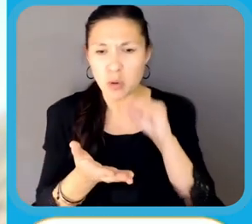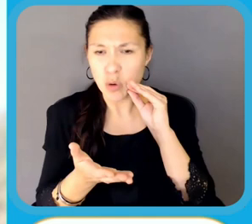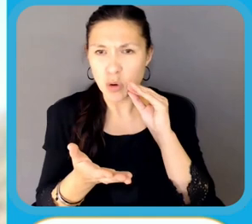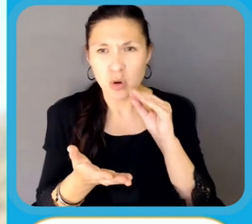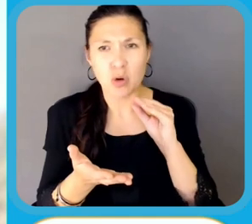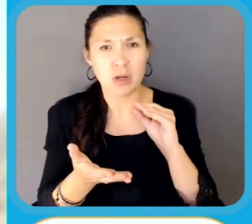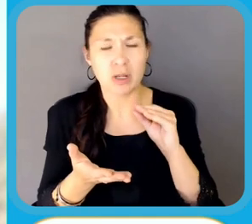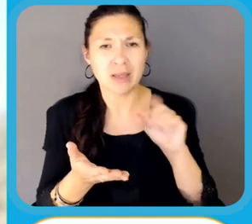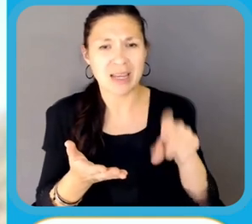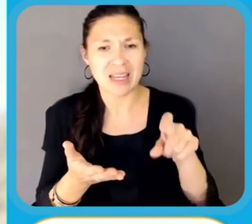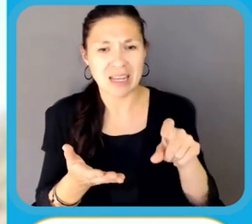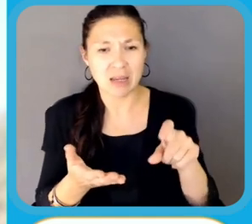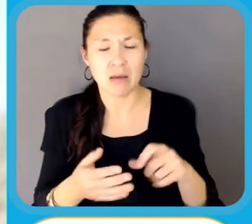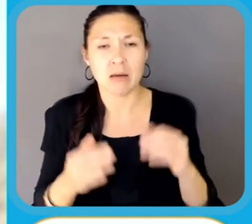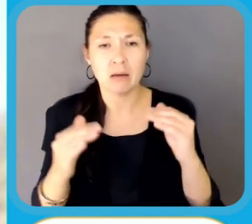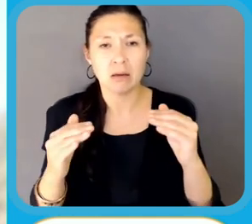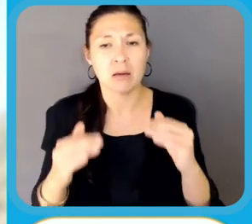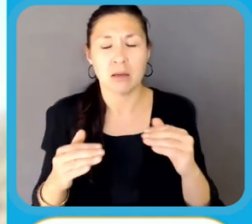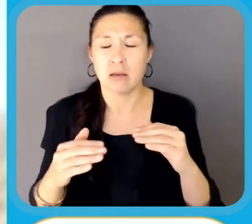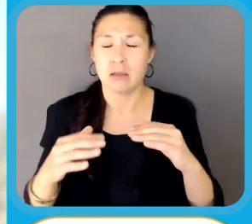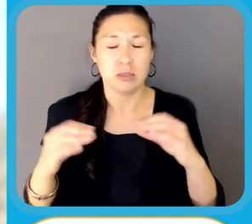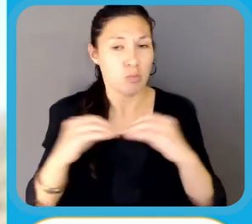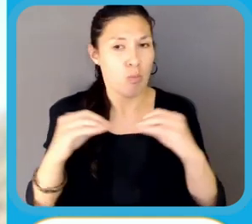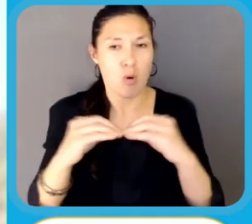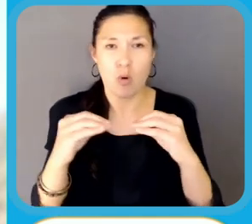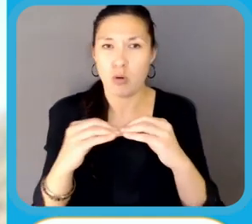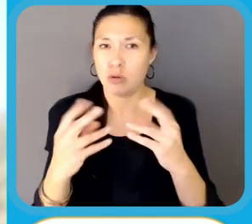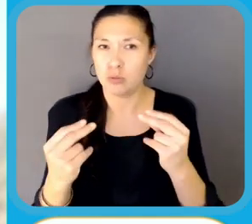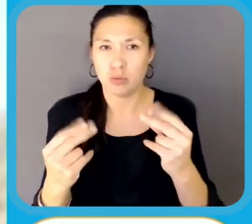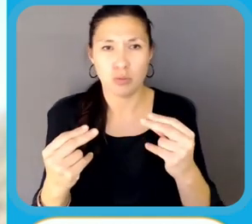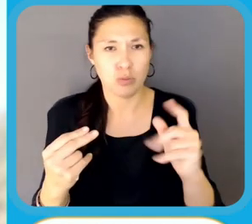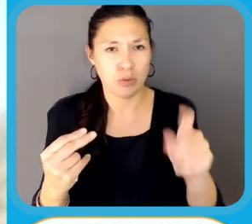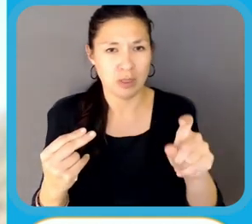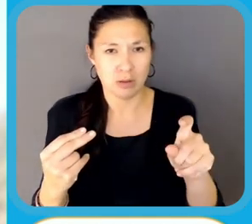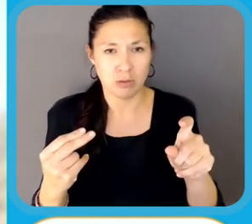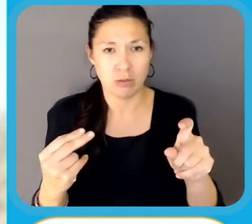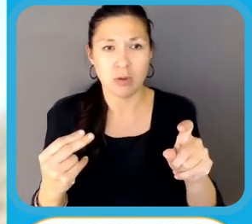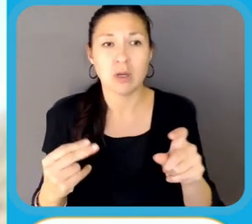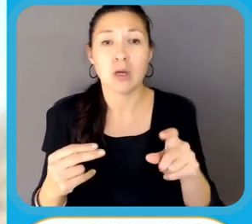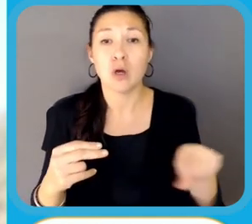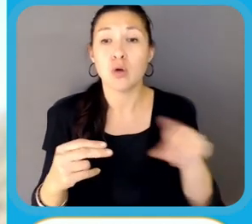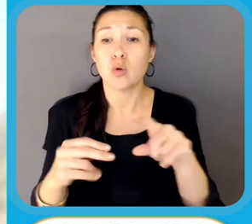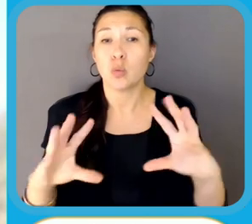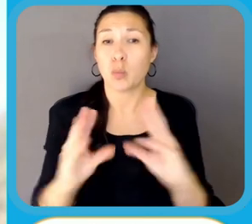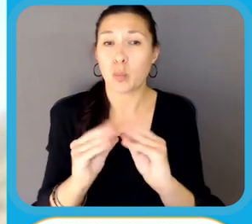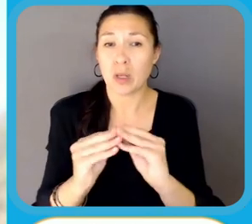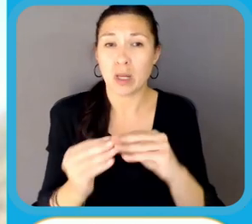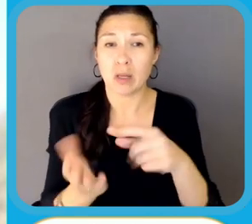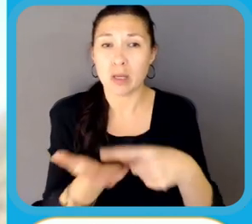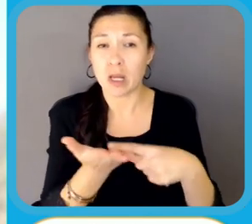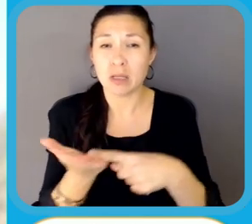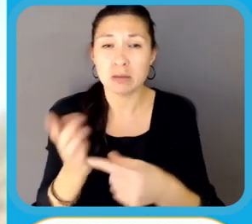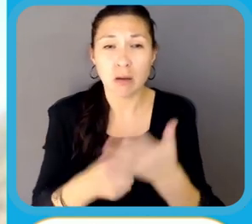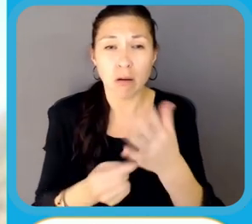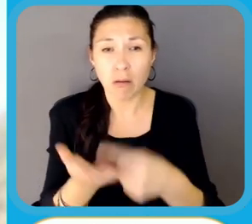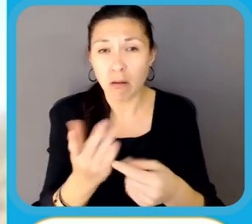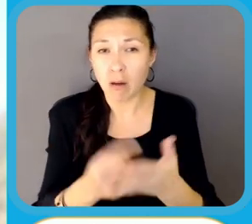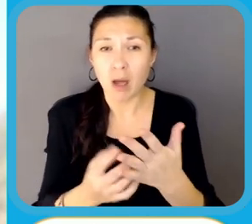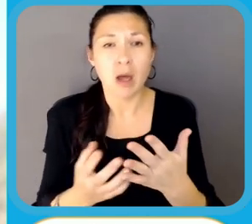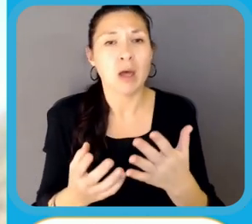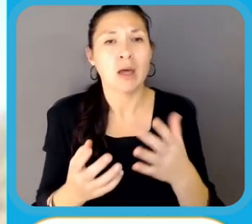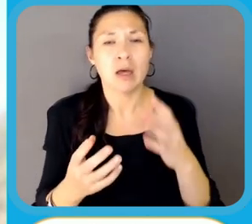of. We've got a lot to do, Democrats. So as you meet and as you discuss, figure out a way to